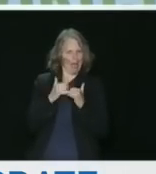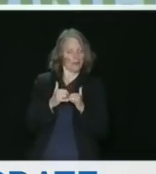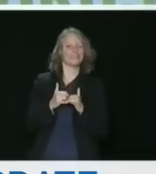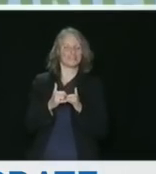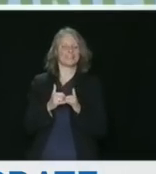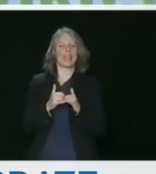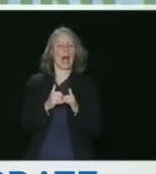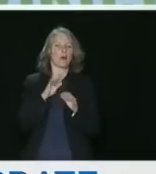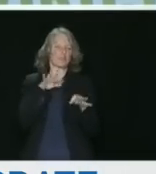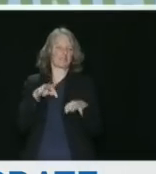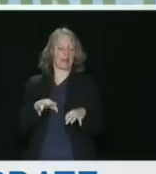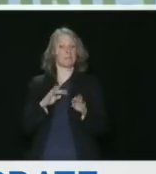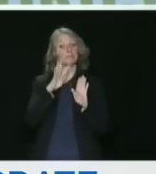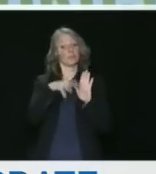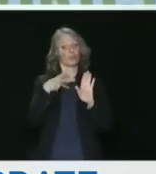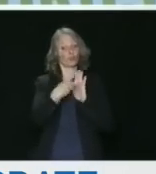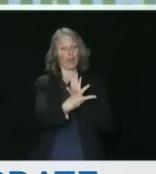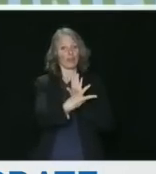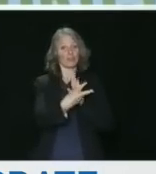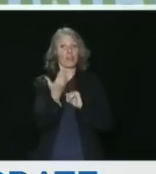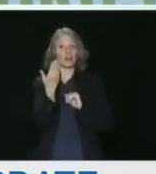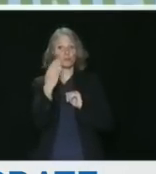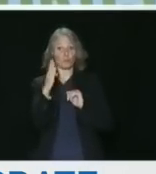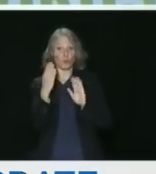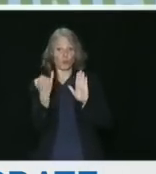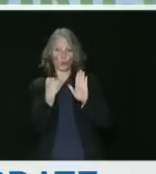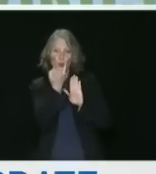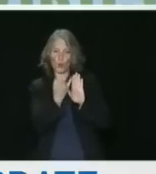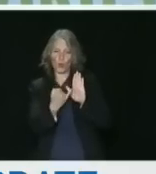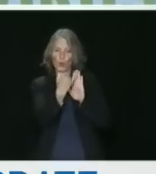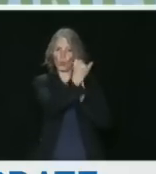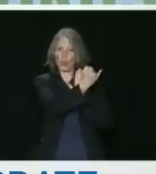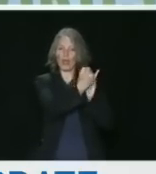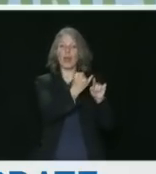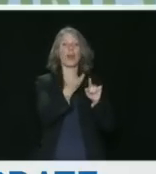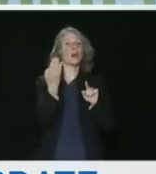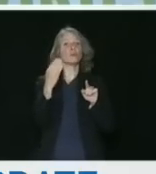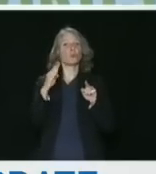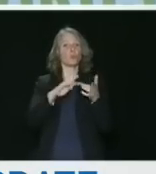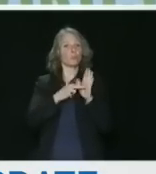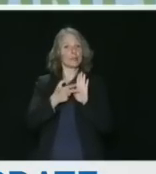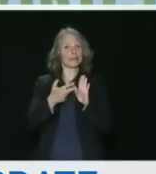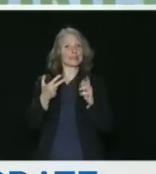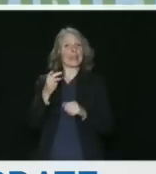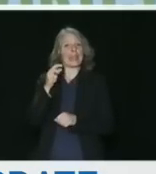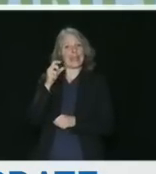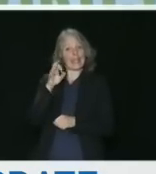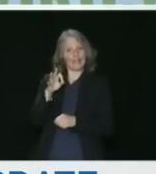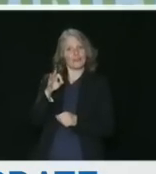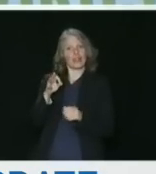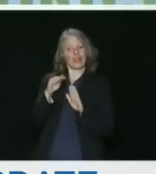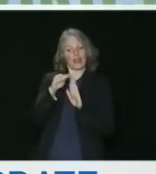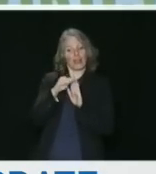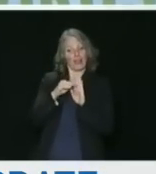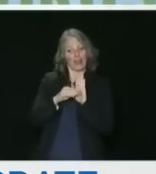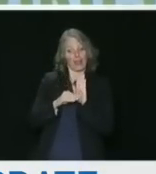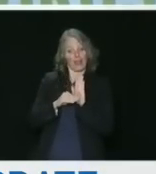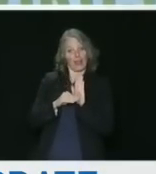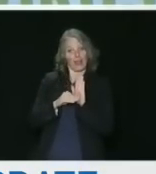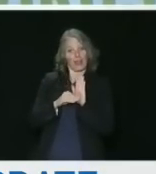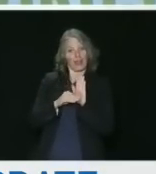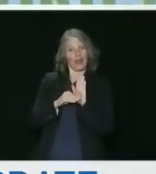graph, the blue line is represent when public health measures are lifted,